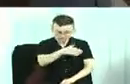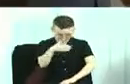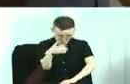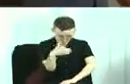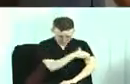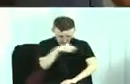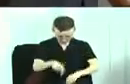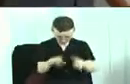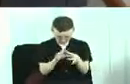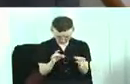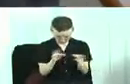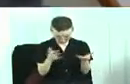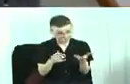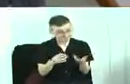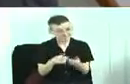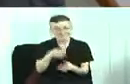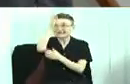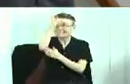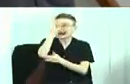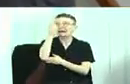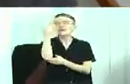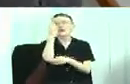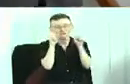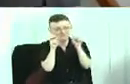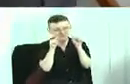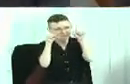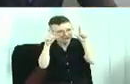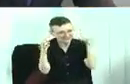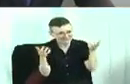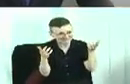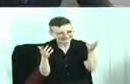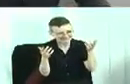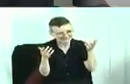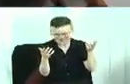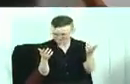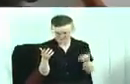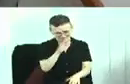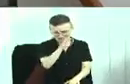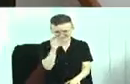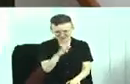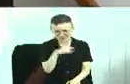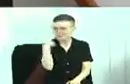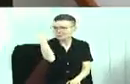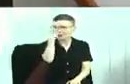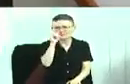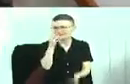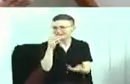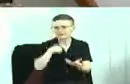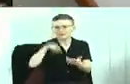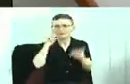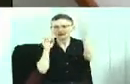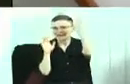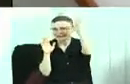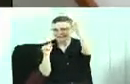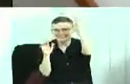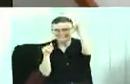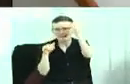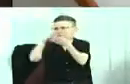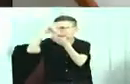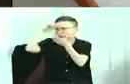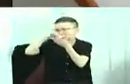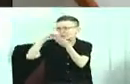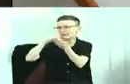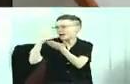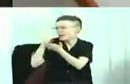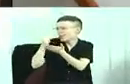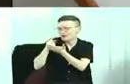that God is always the God of surprises, and it doesn't look like any of those things that we've been led to believe or taught, because God